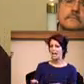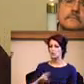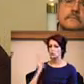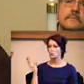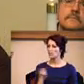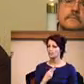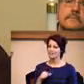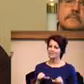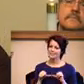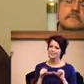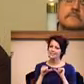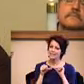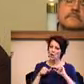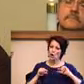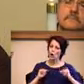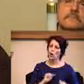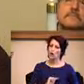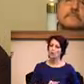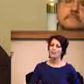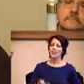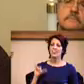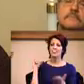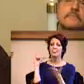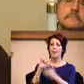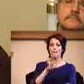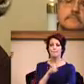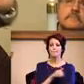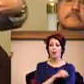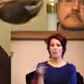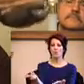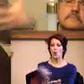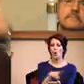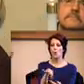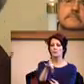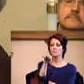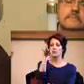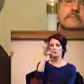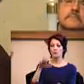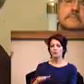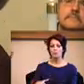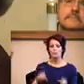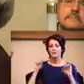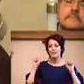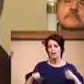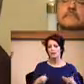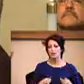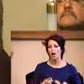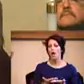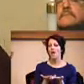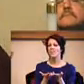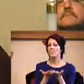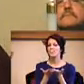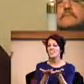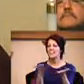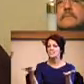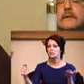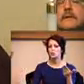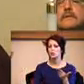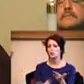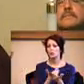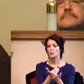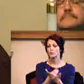us that still hurt it's in that power of the holy spirit that we get to to bring All Things New in our own